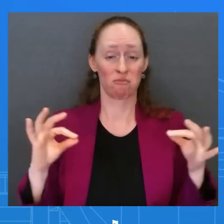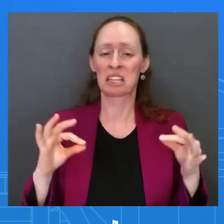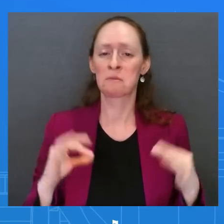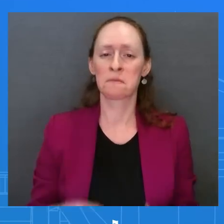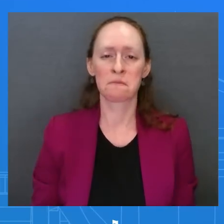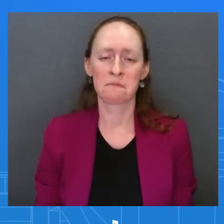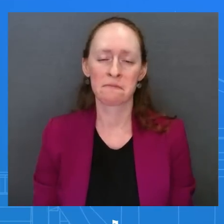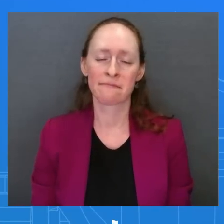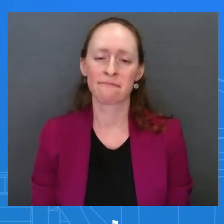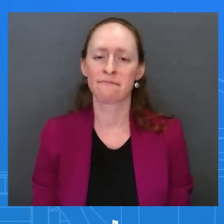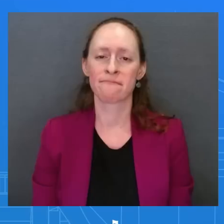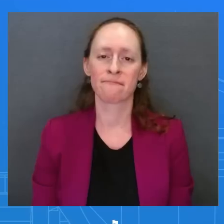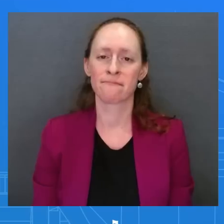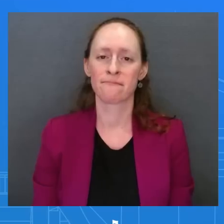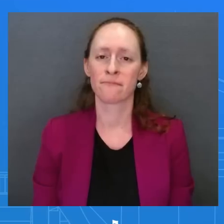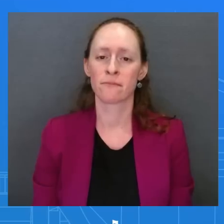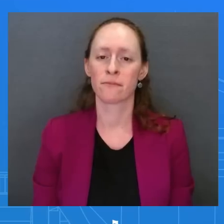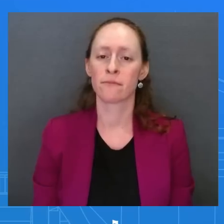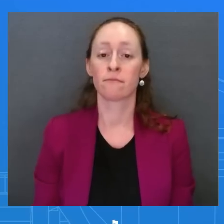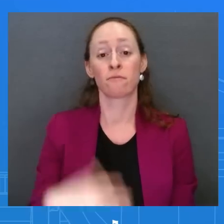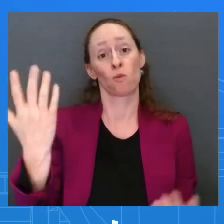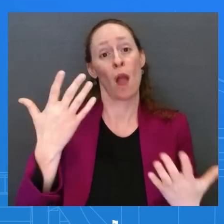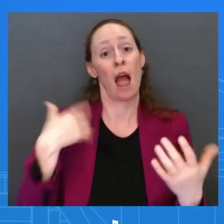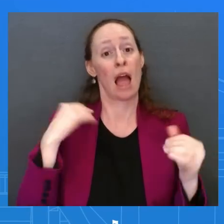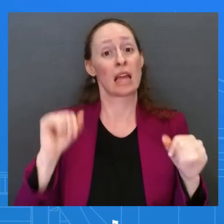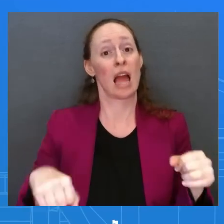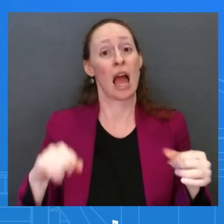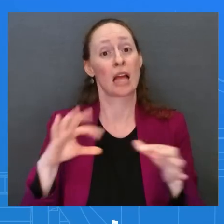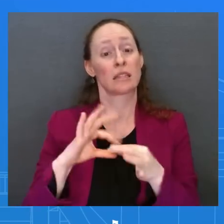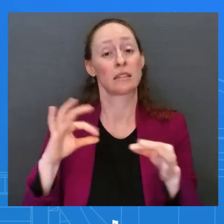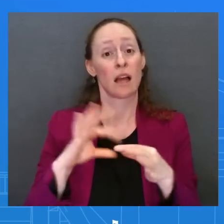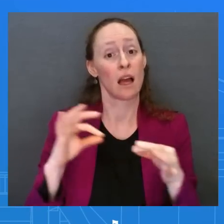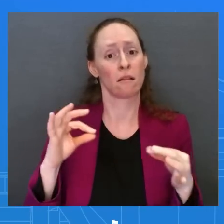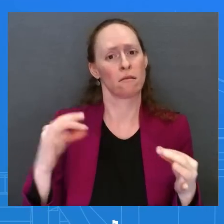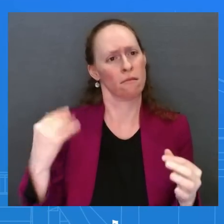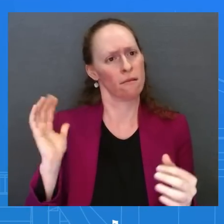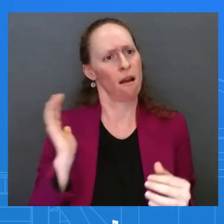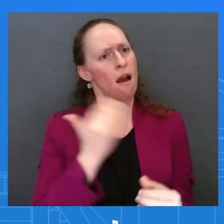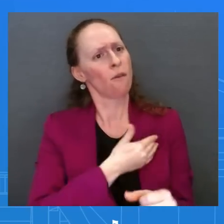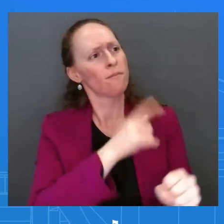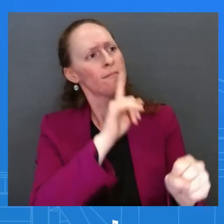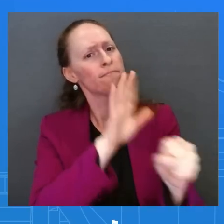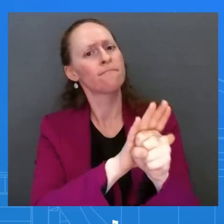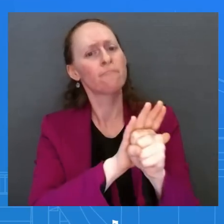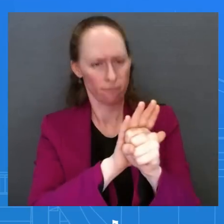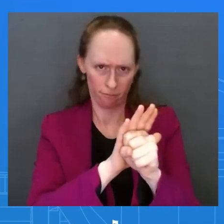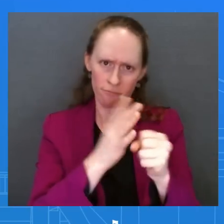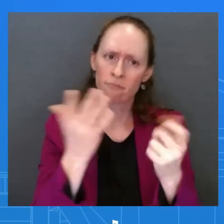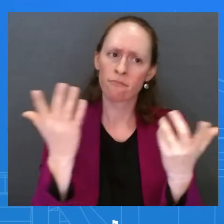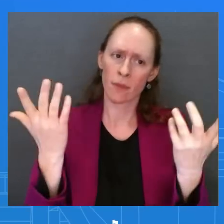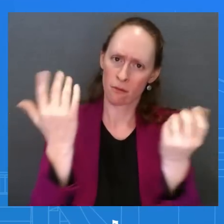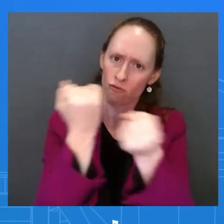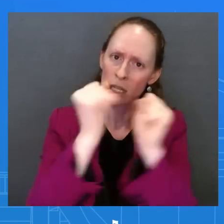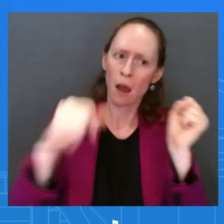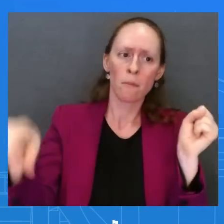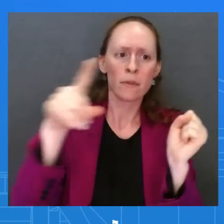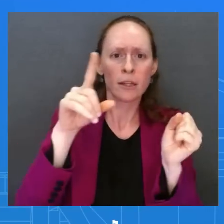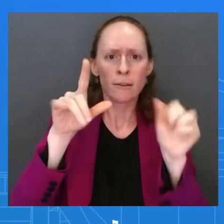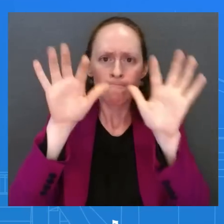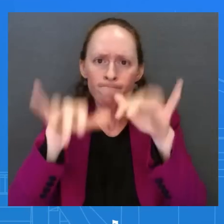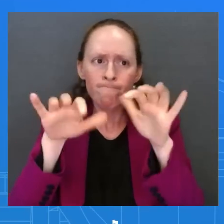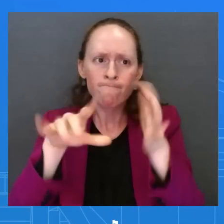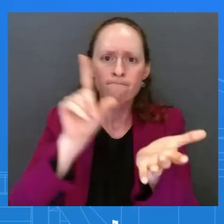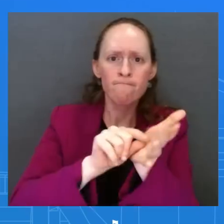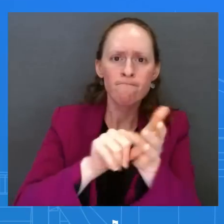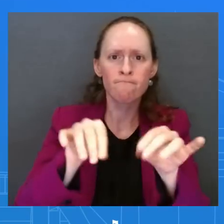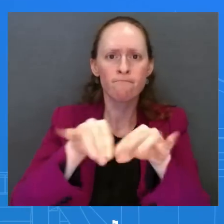certainly committed to the freedom of the press, which is why we held a press conference last Thursday, which is why we thought it was important for you all to be